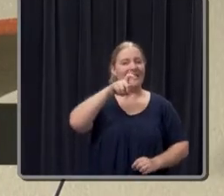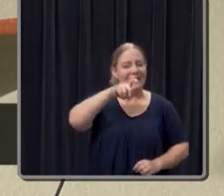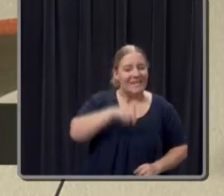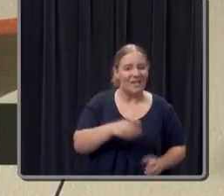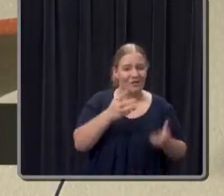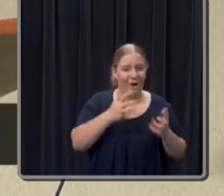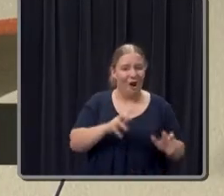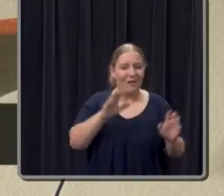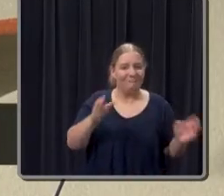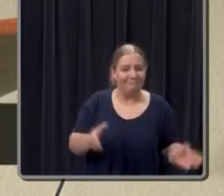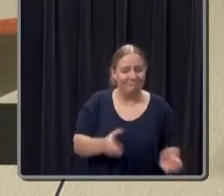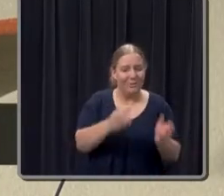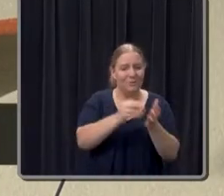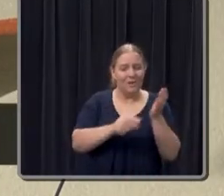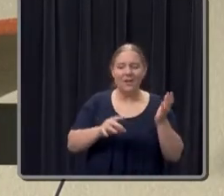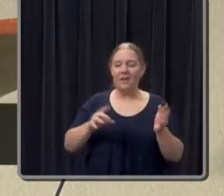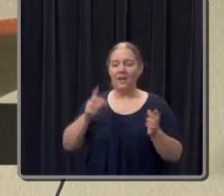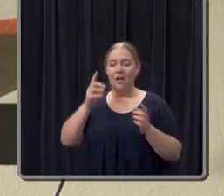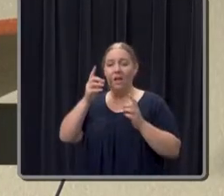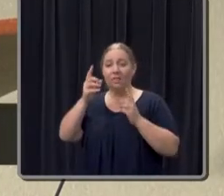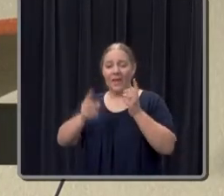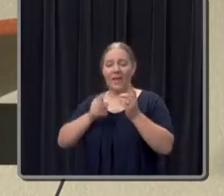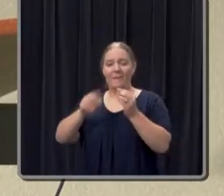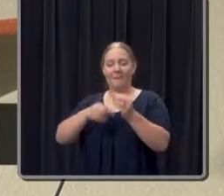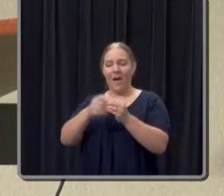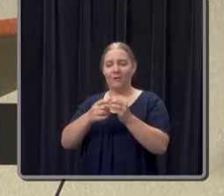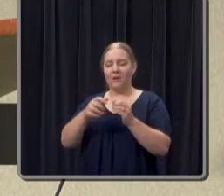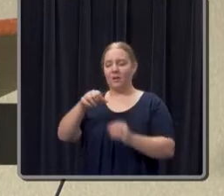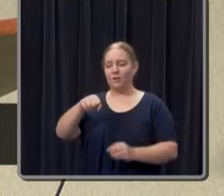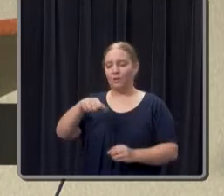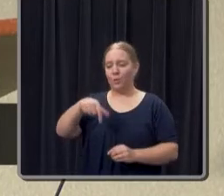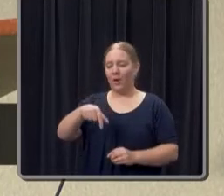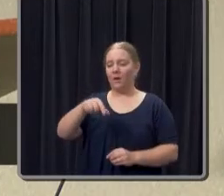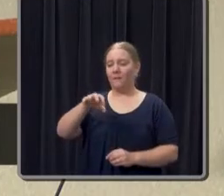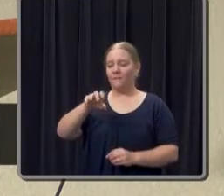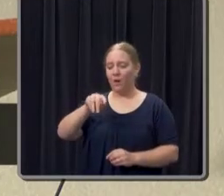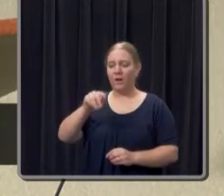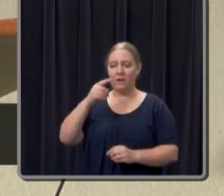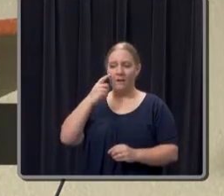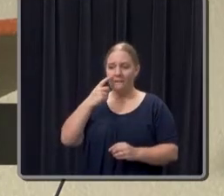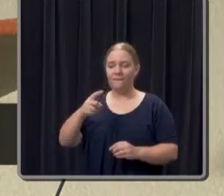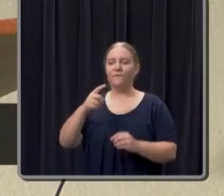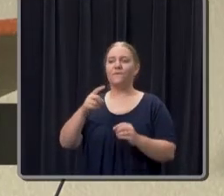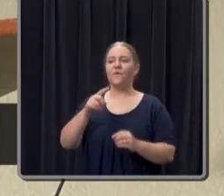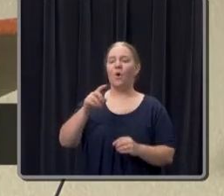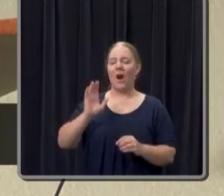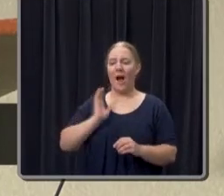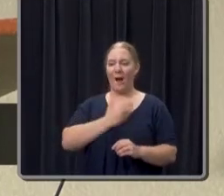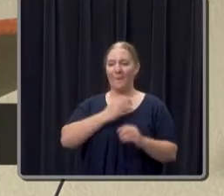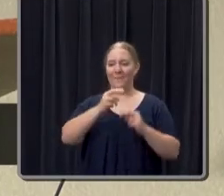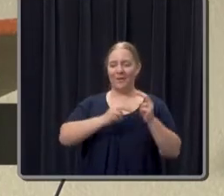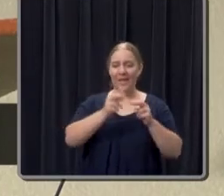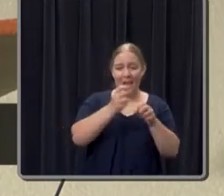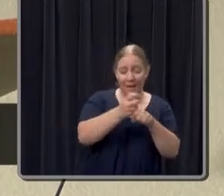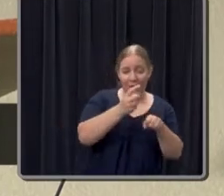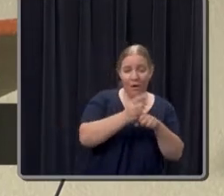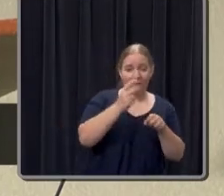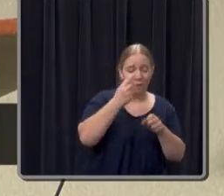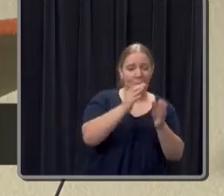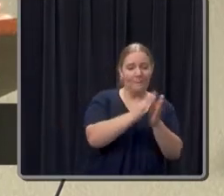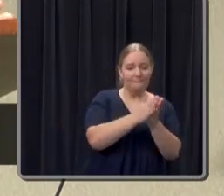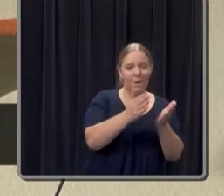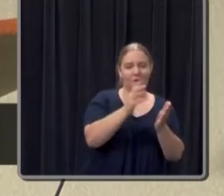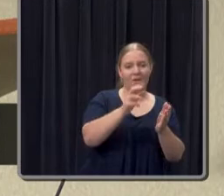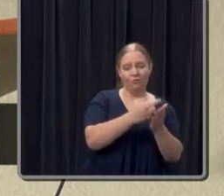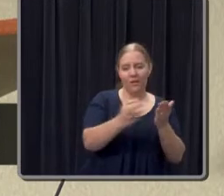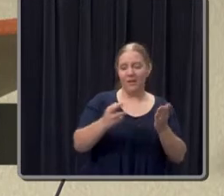made. Consider the square footage in every single one of our buildings, the annual budget on books and electronic resources, the highly educated